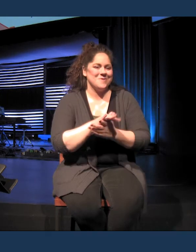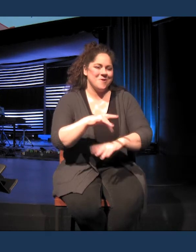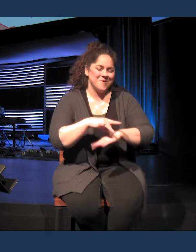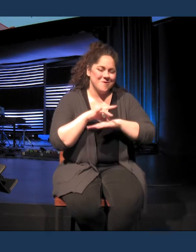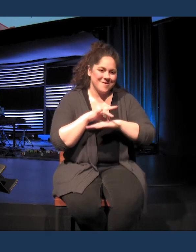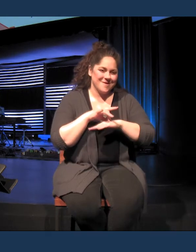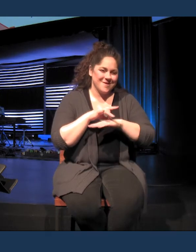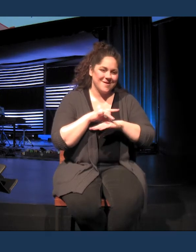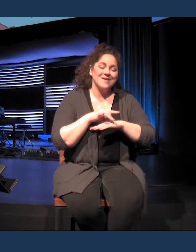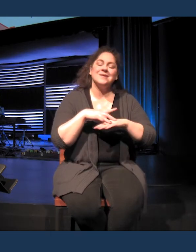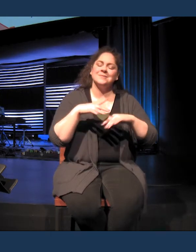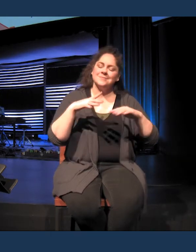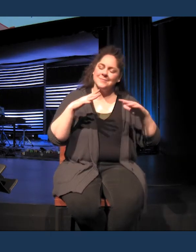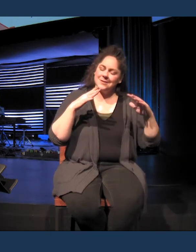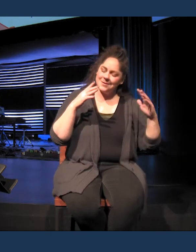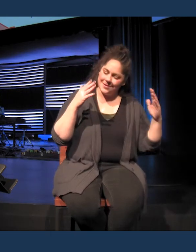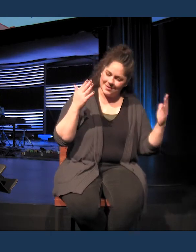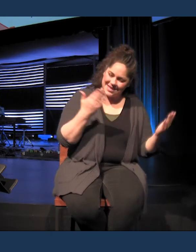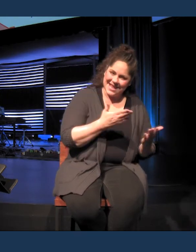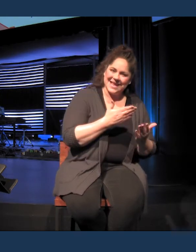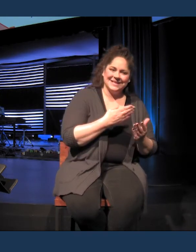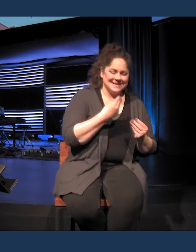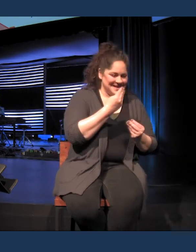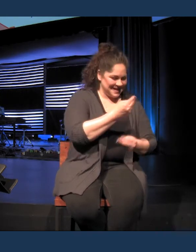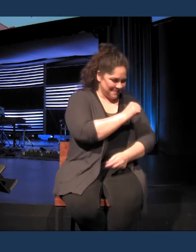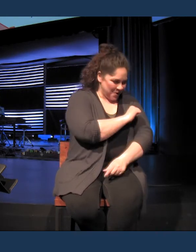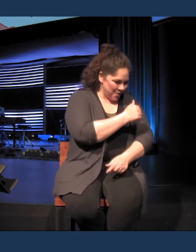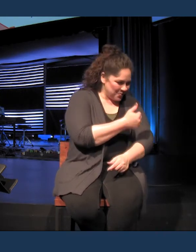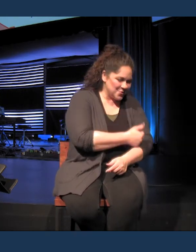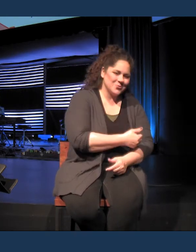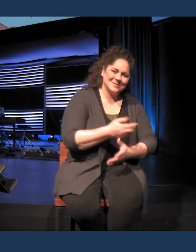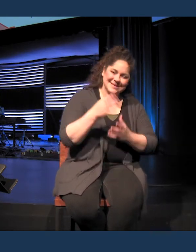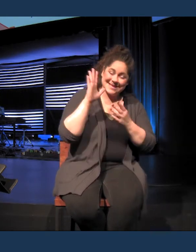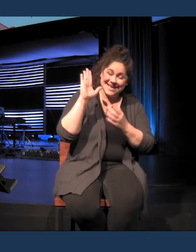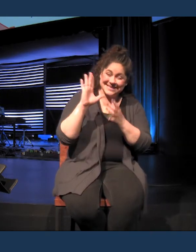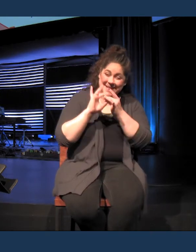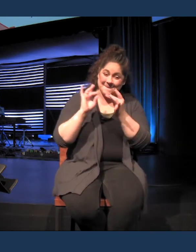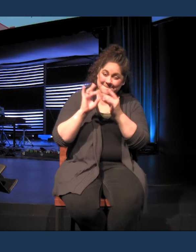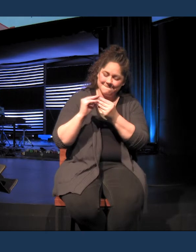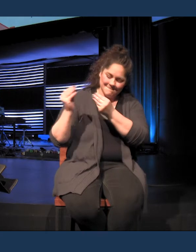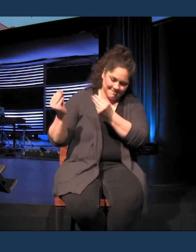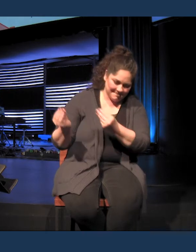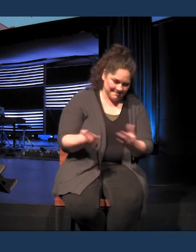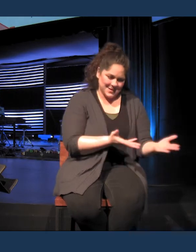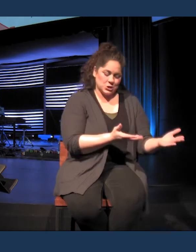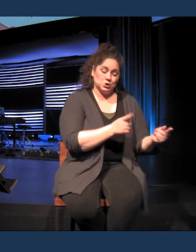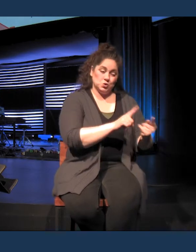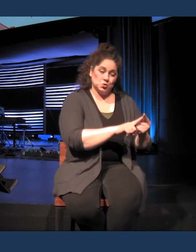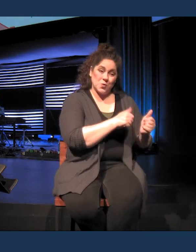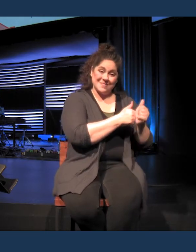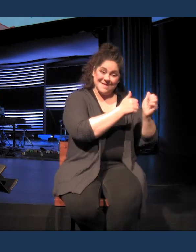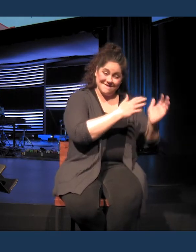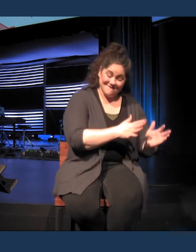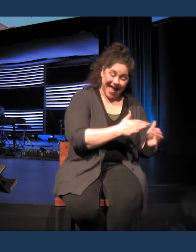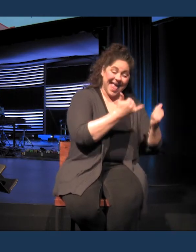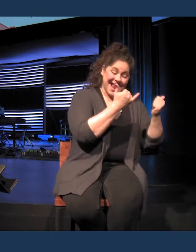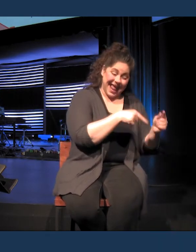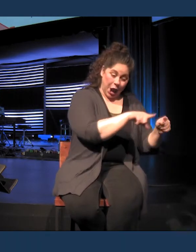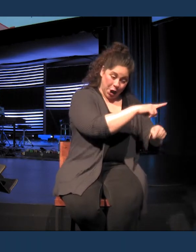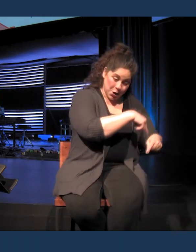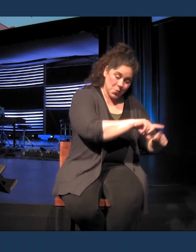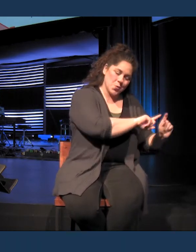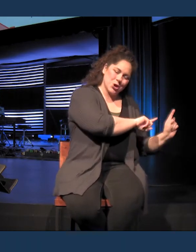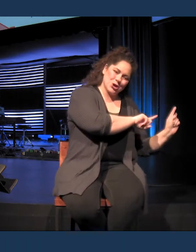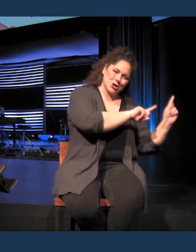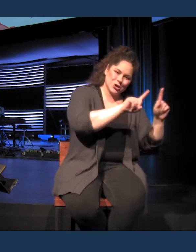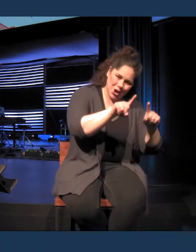them and he has entrusted this message of who he is to these disciples to continue to spread it generation